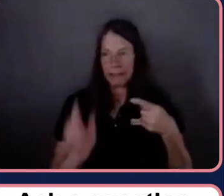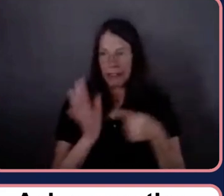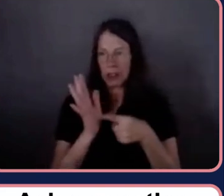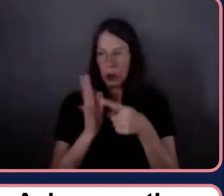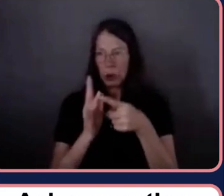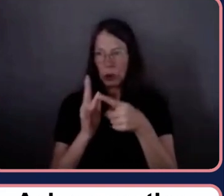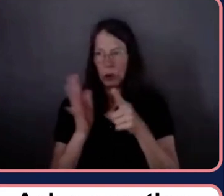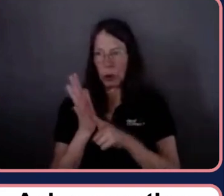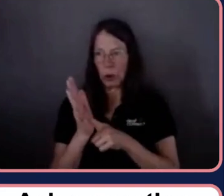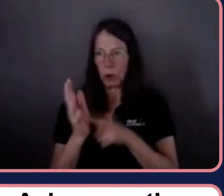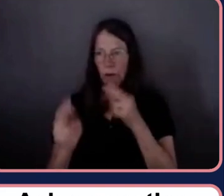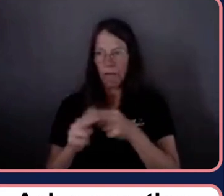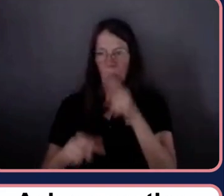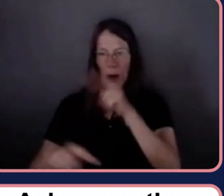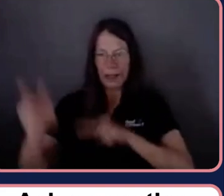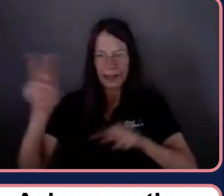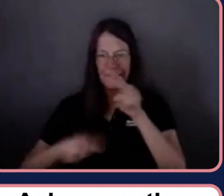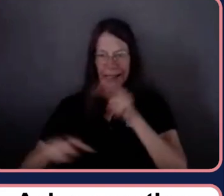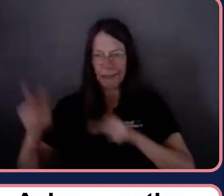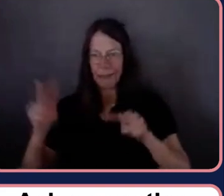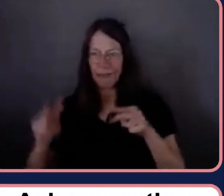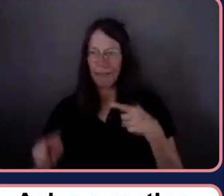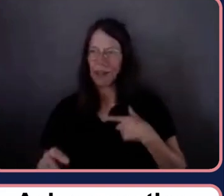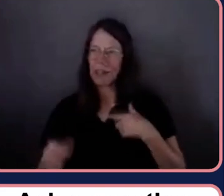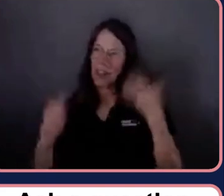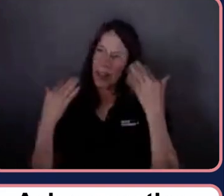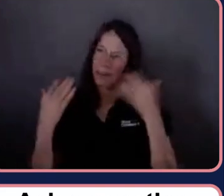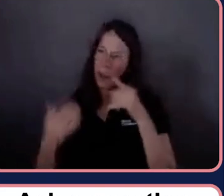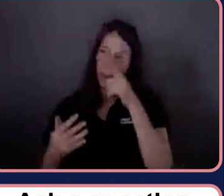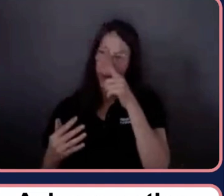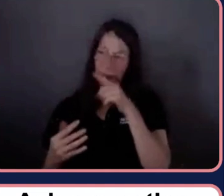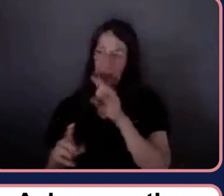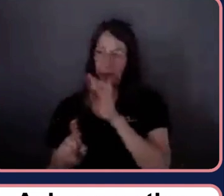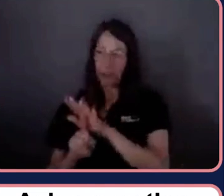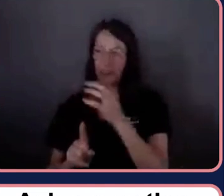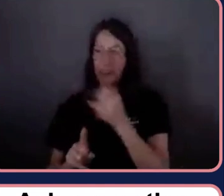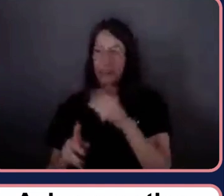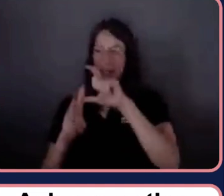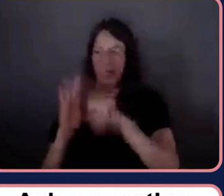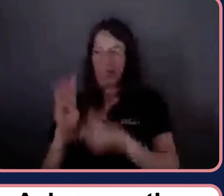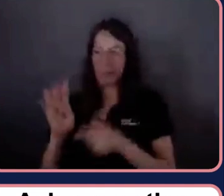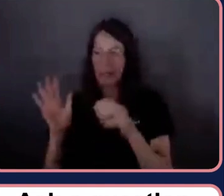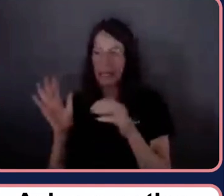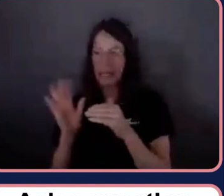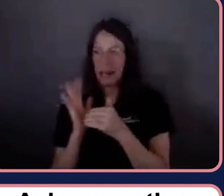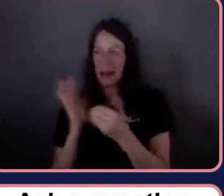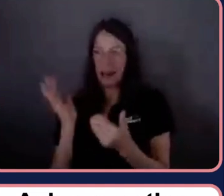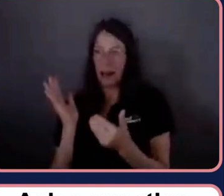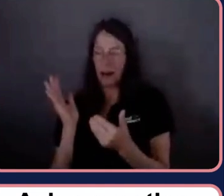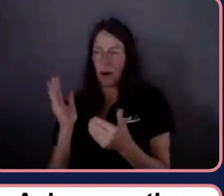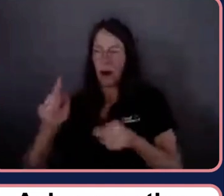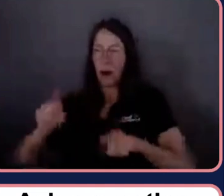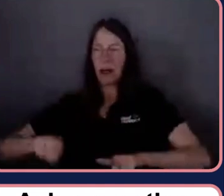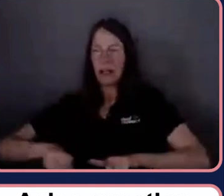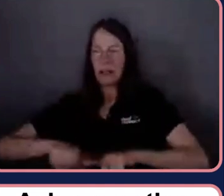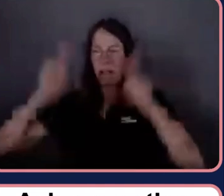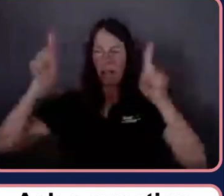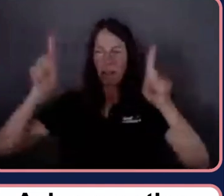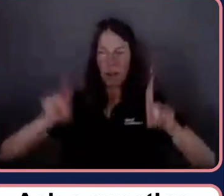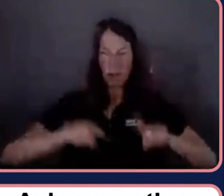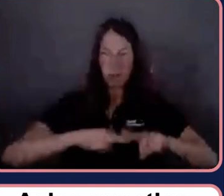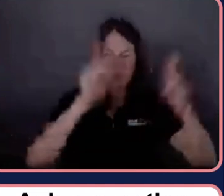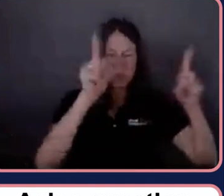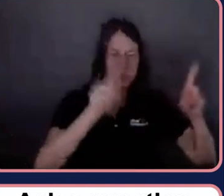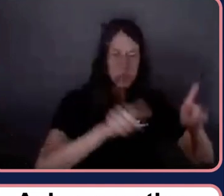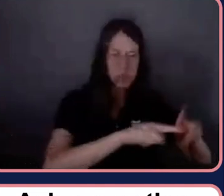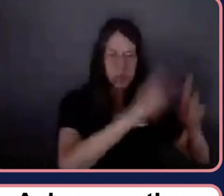differences in people with disability who are eligible for the scheme, I think it's, this is about a series